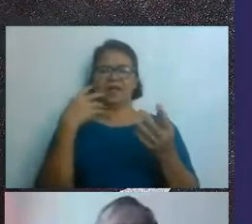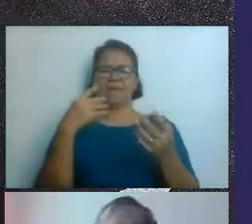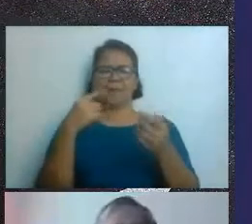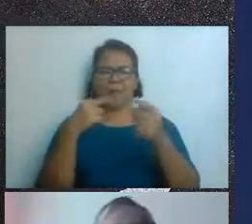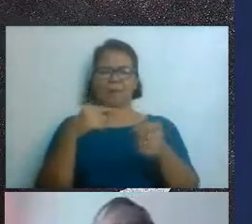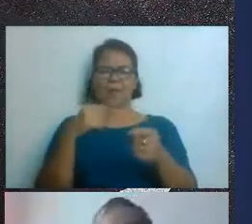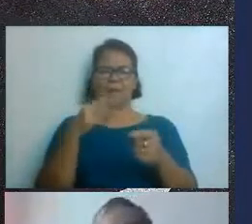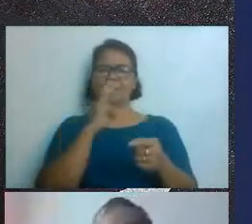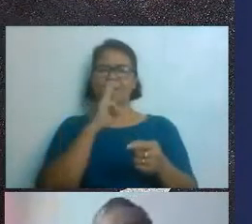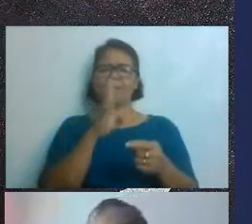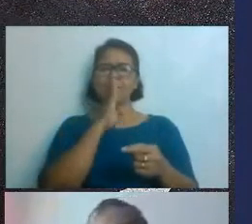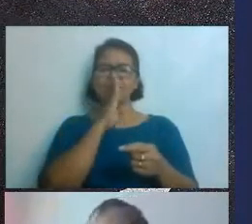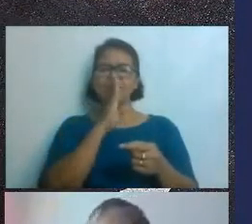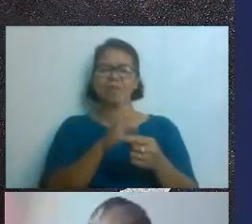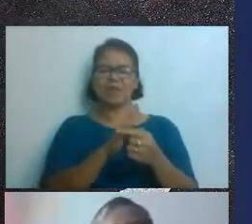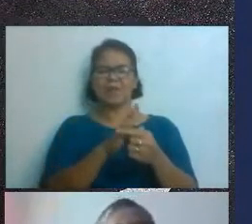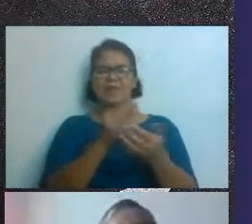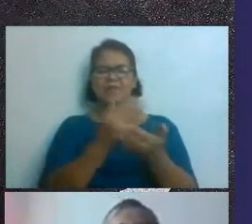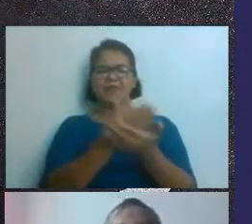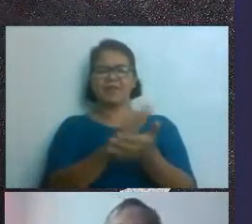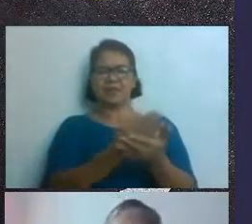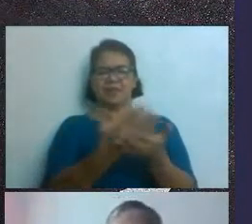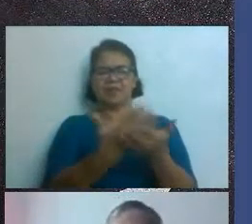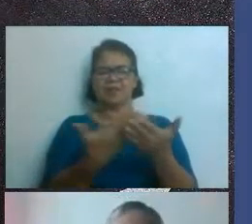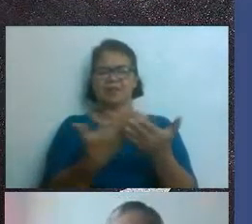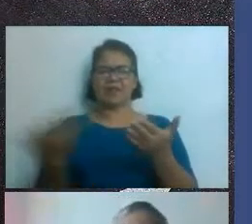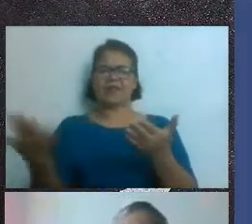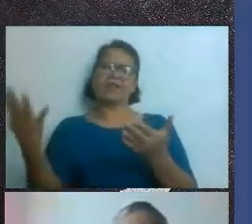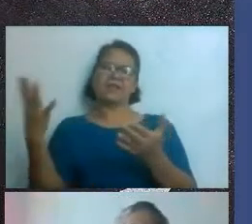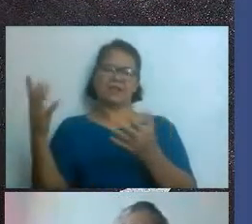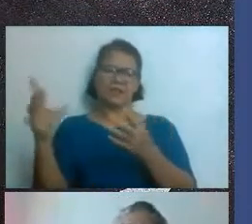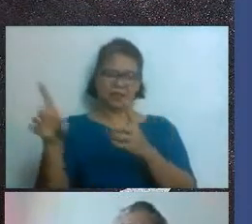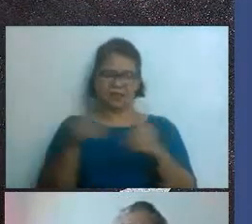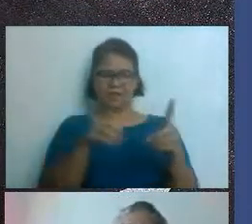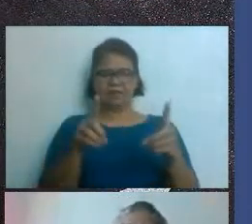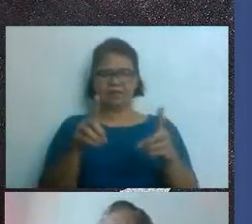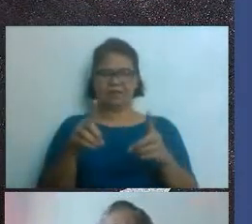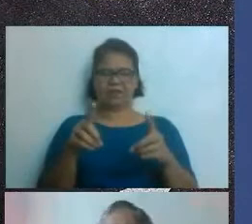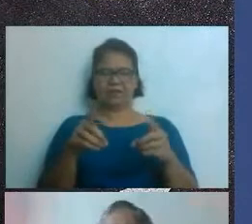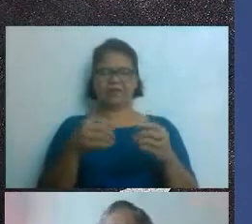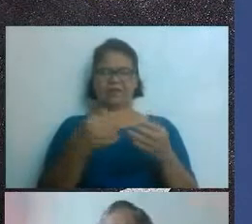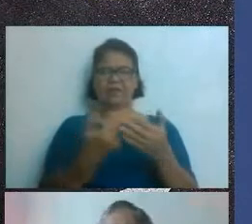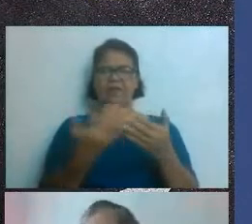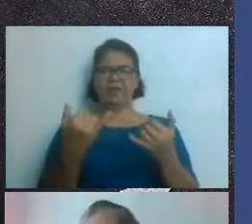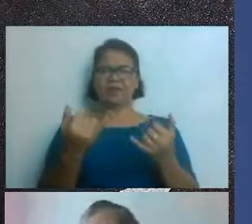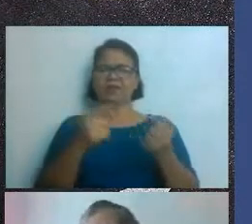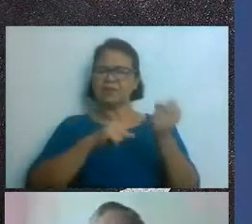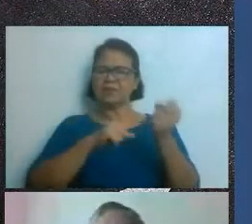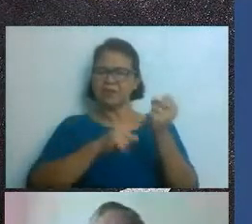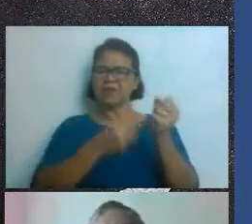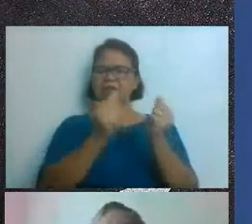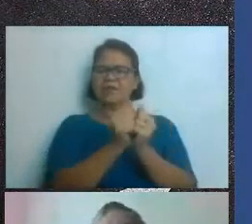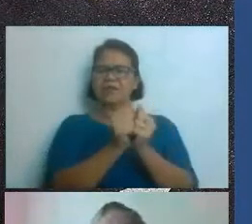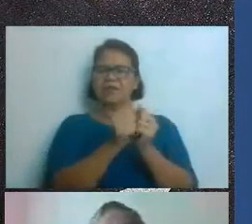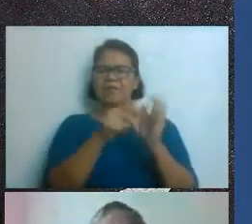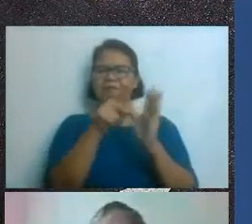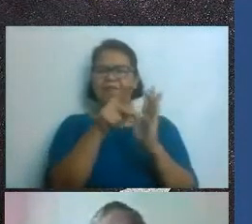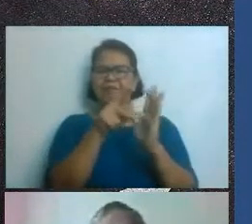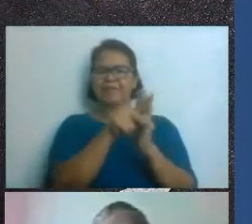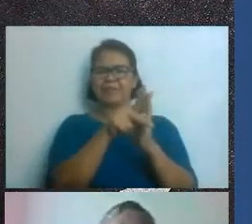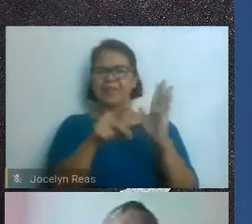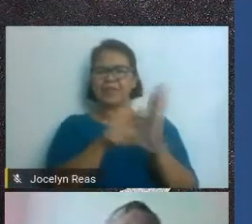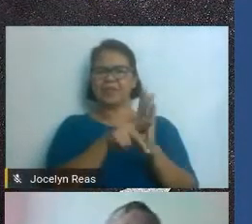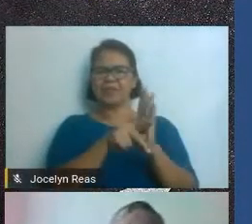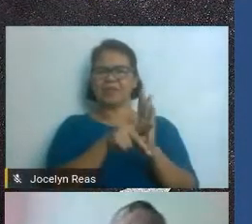those are the things that we'll do today. So let's begin with the basic education learning continuity